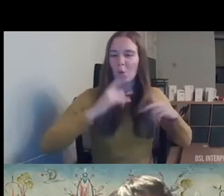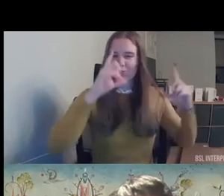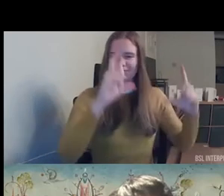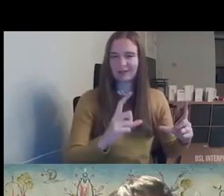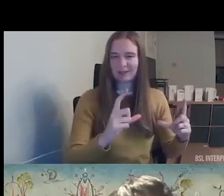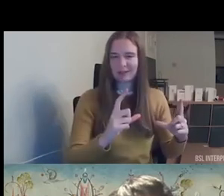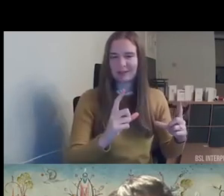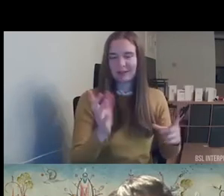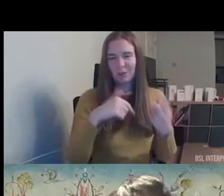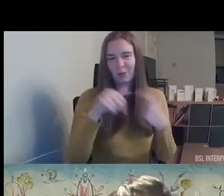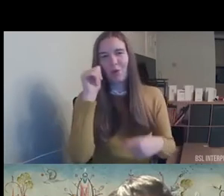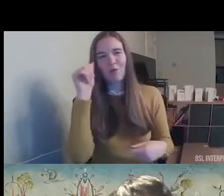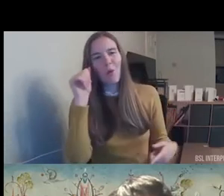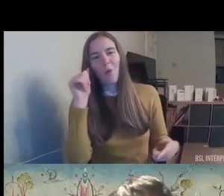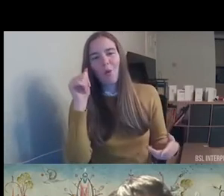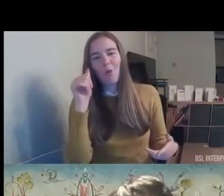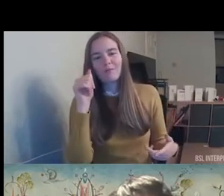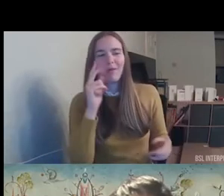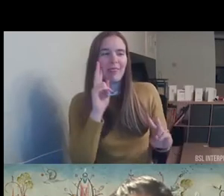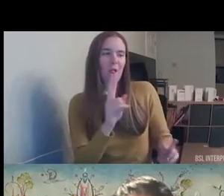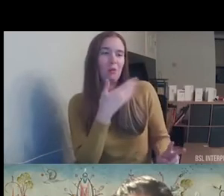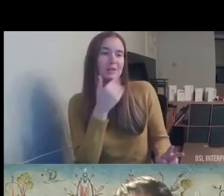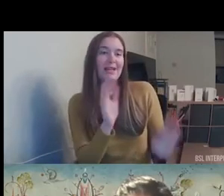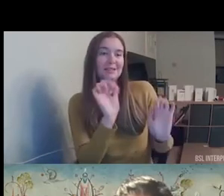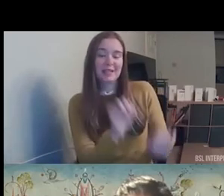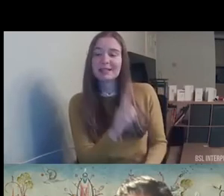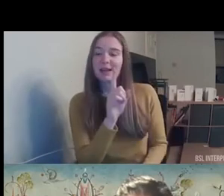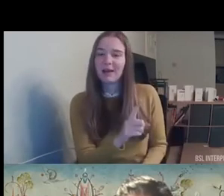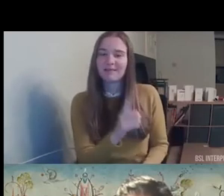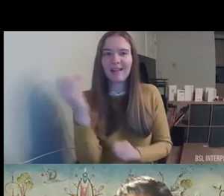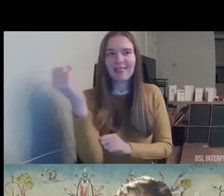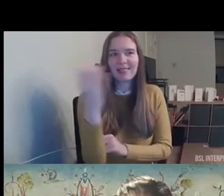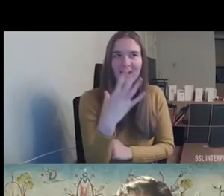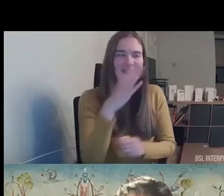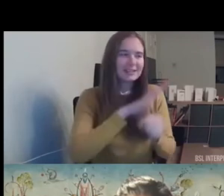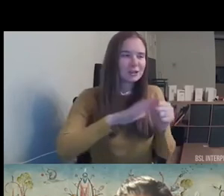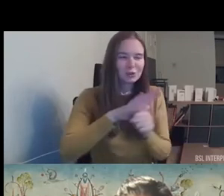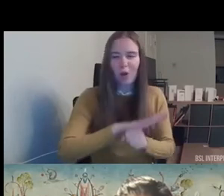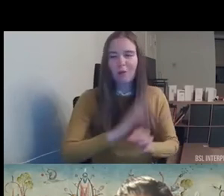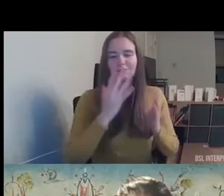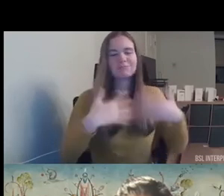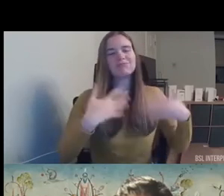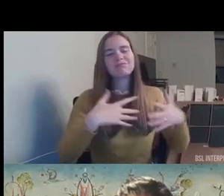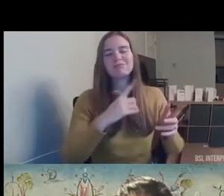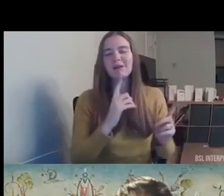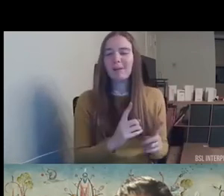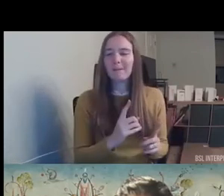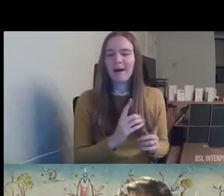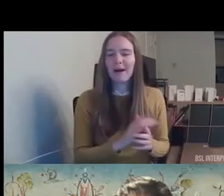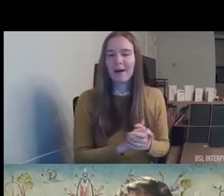seduced by aesthetically, I have to say, the lighting conditions are so amazing. And so